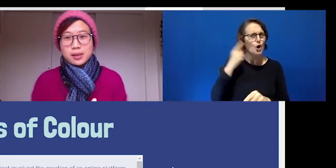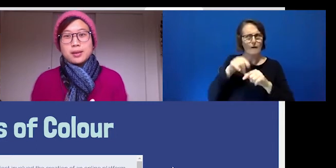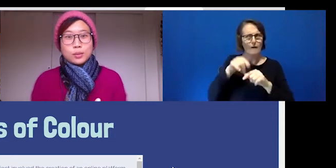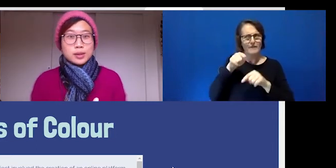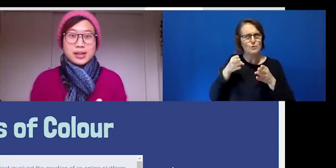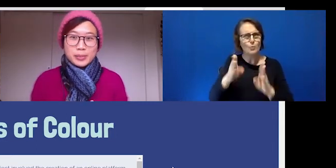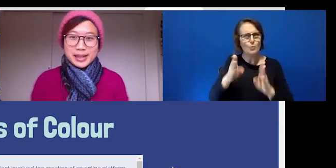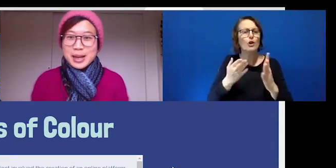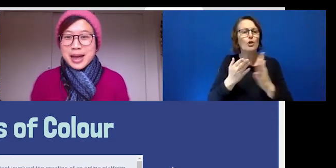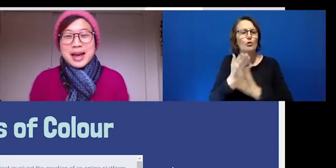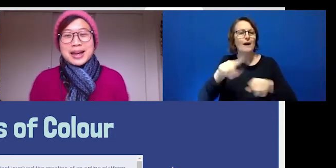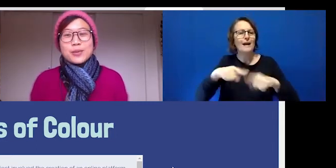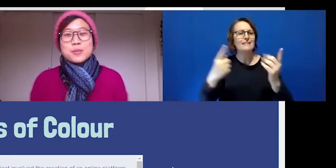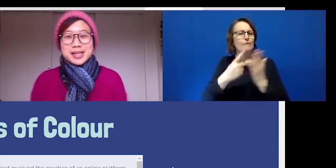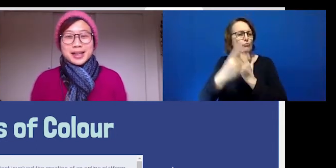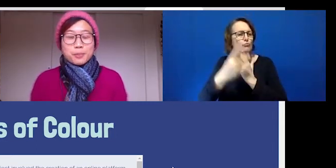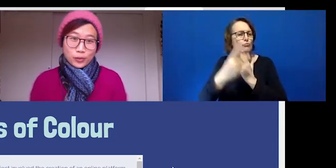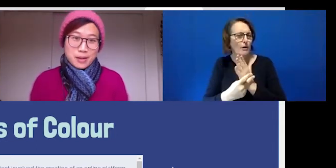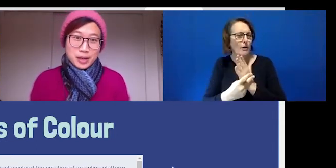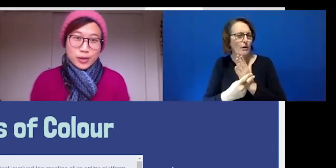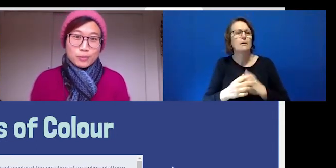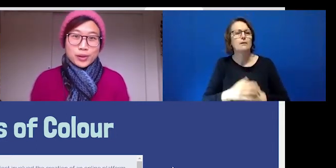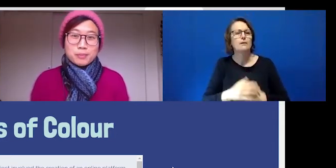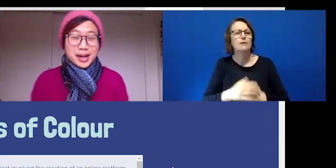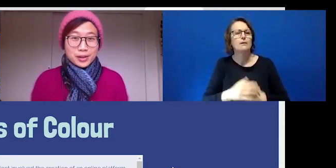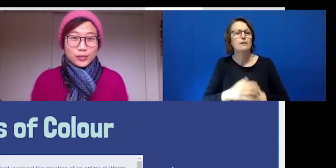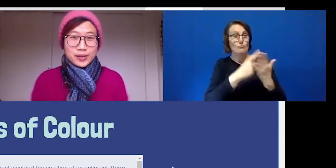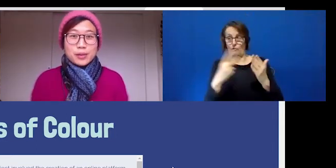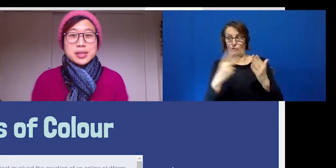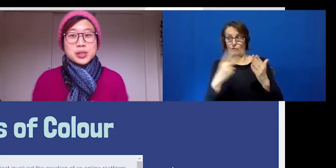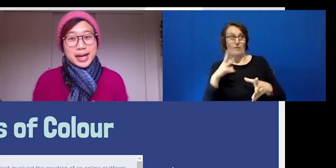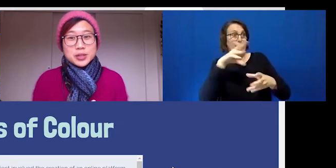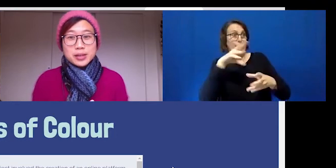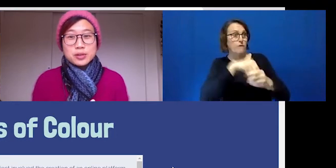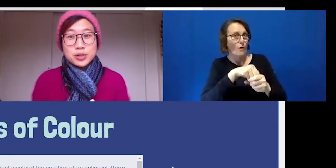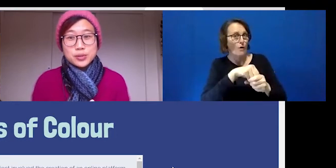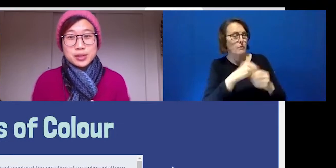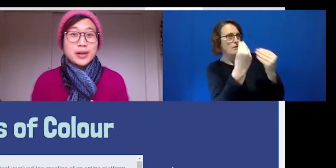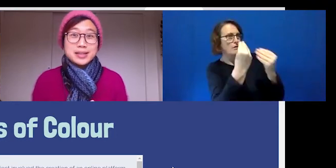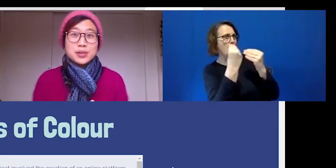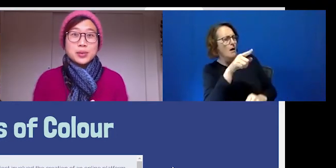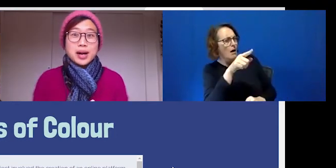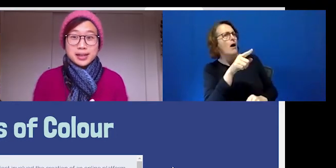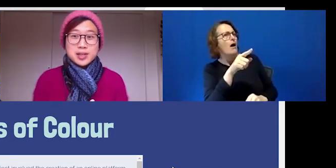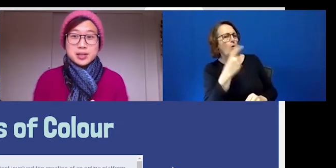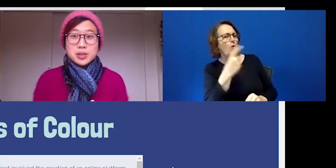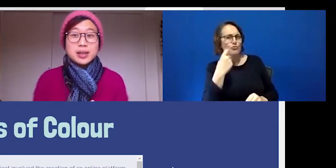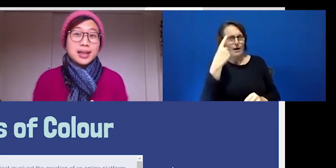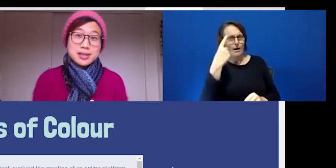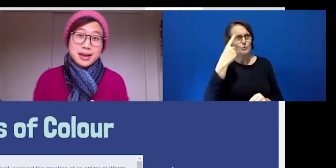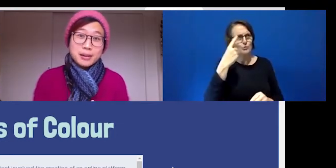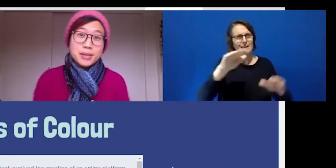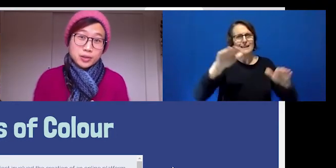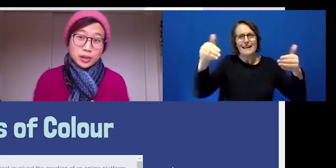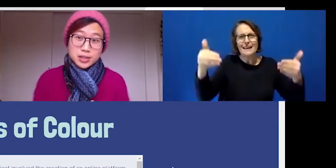So what does that even mean? It was basically a program that we were both a part of that was trying to introduce creatives or artists to the